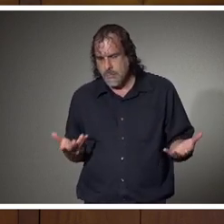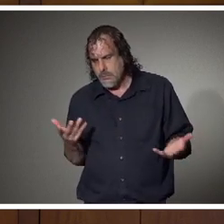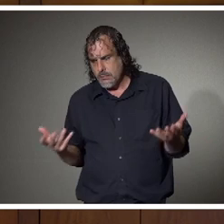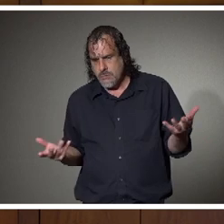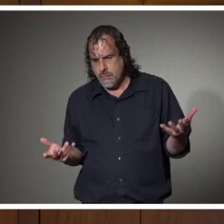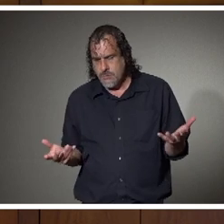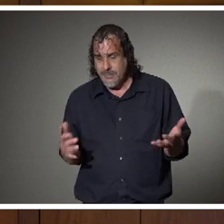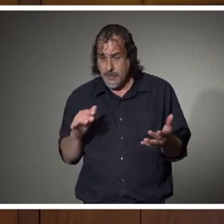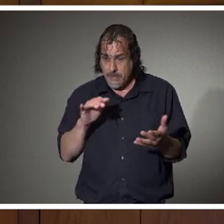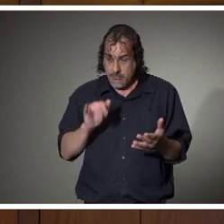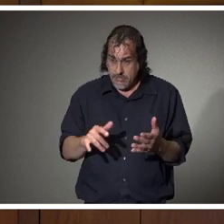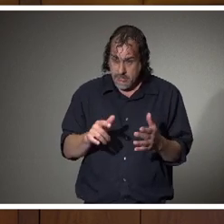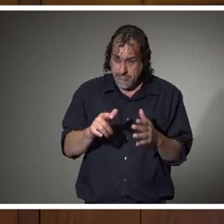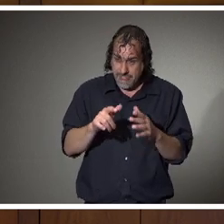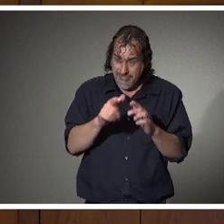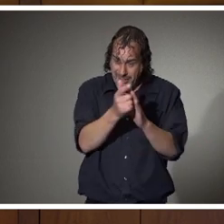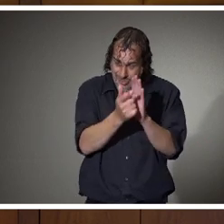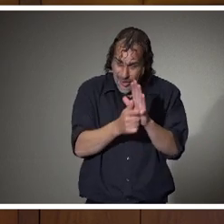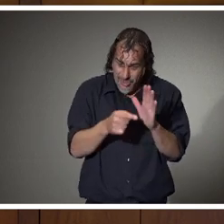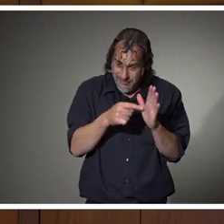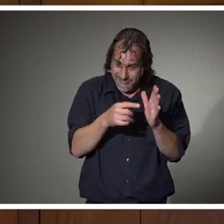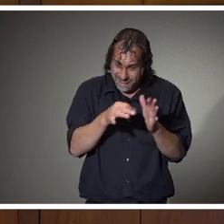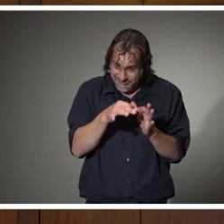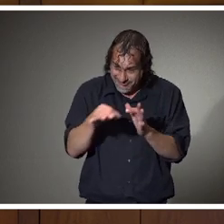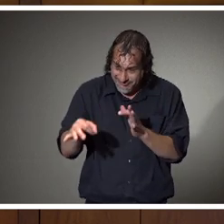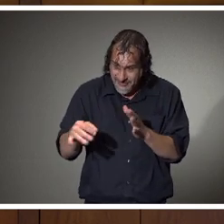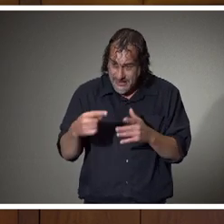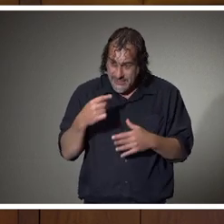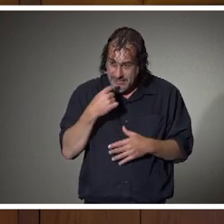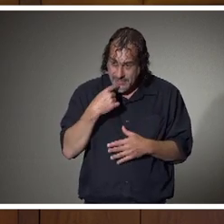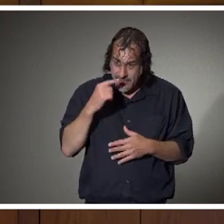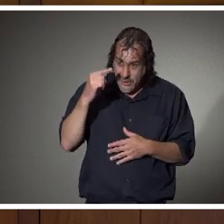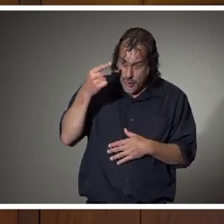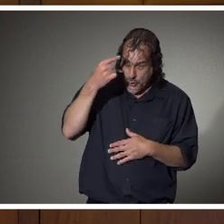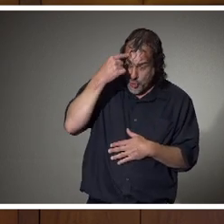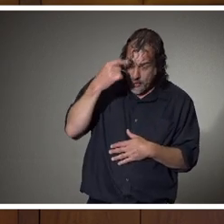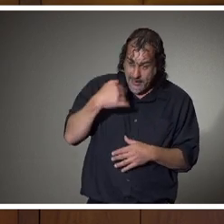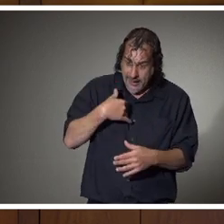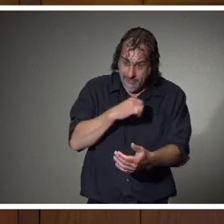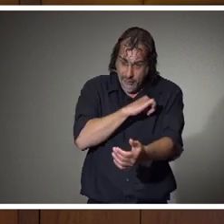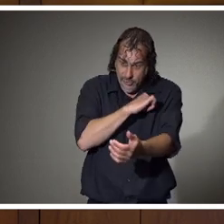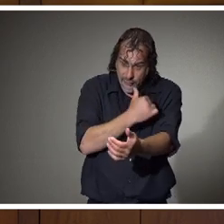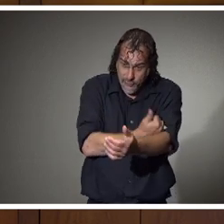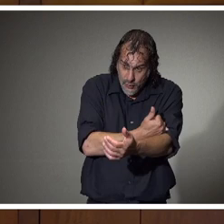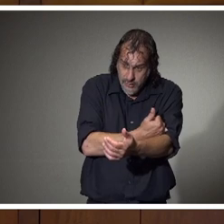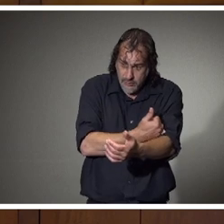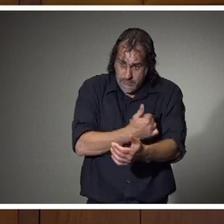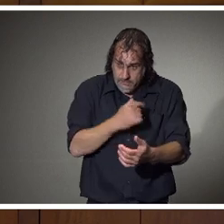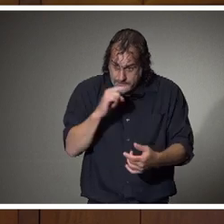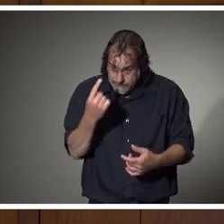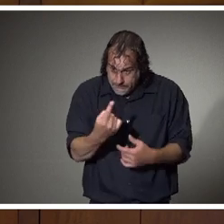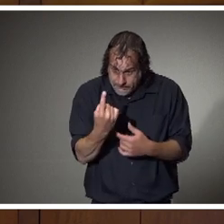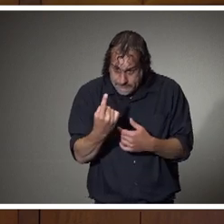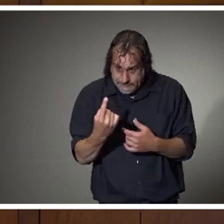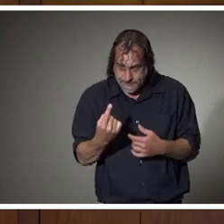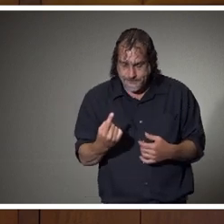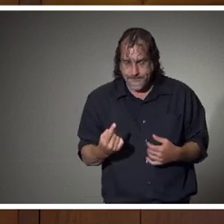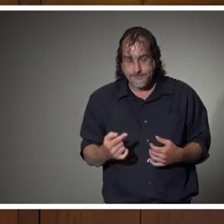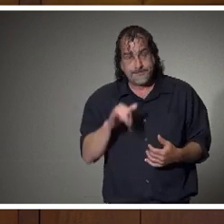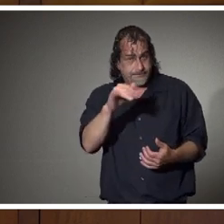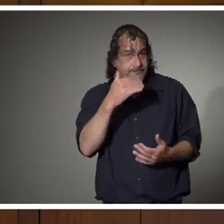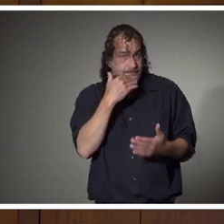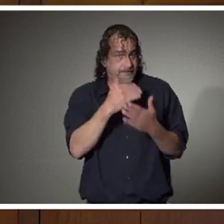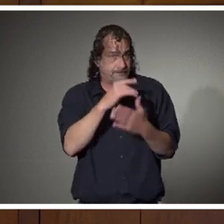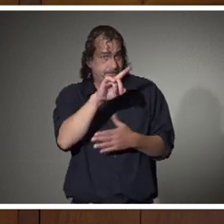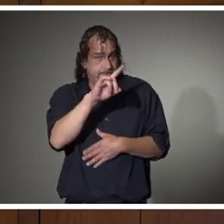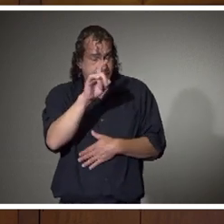does the language in the bill specifically say that the governors have the authority how that money is spent? Yeah, that's a great question. First